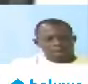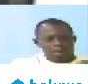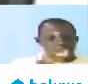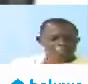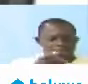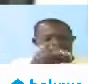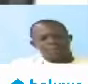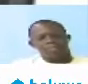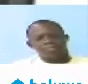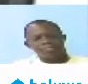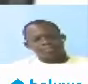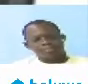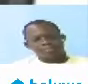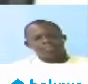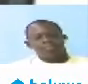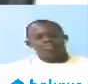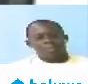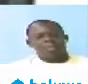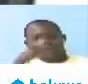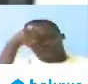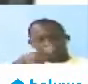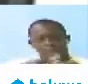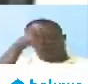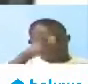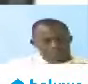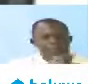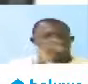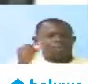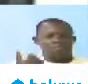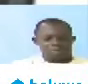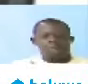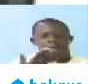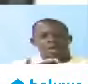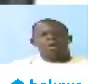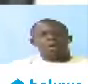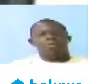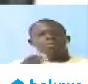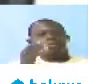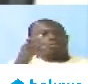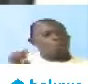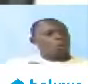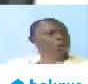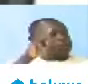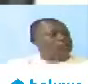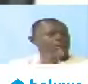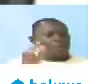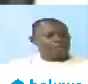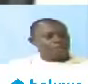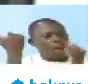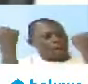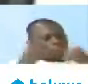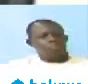you. These are the people I can remember for the time being, because it was a long time.